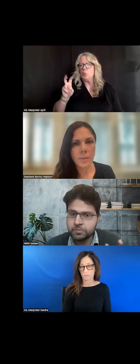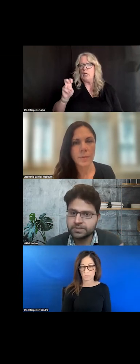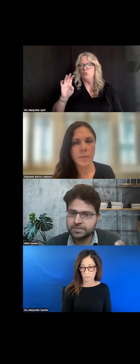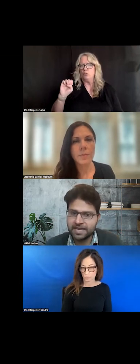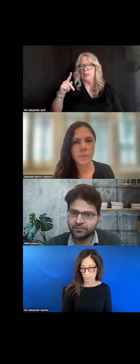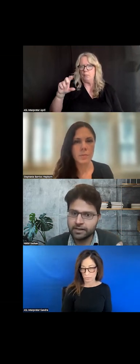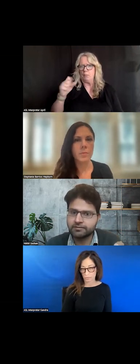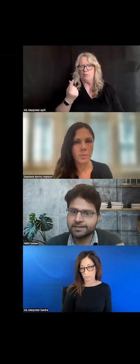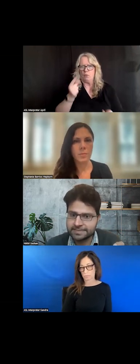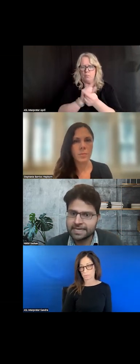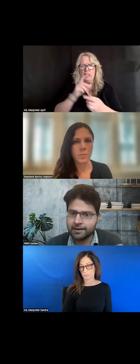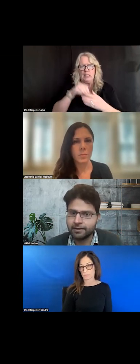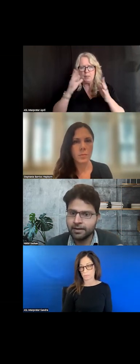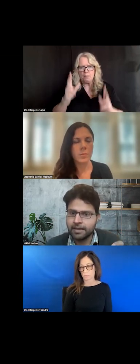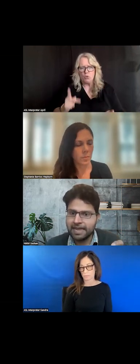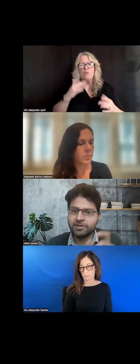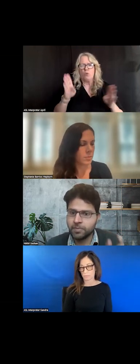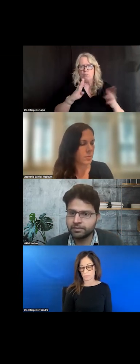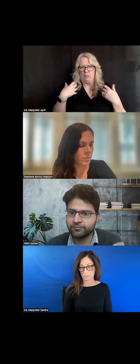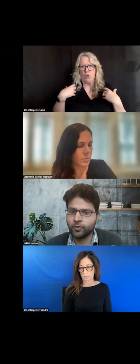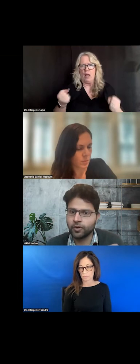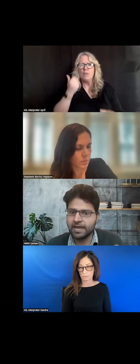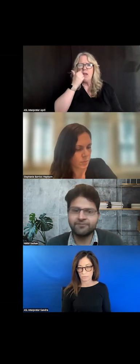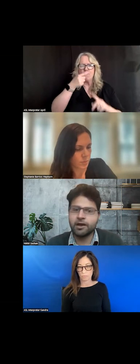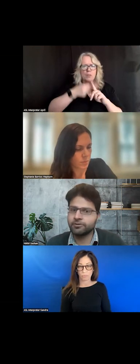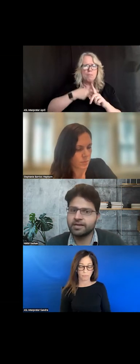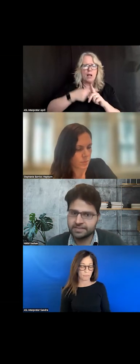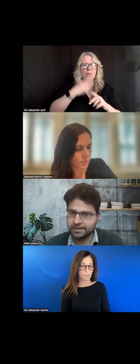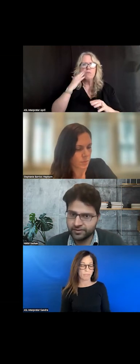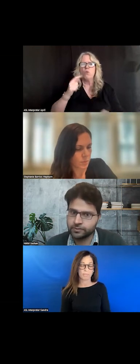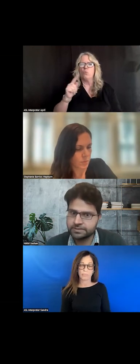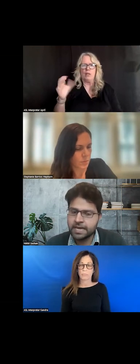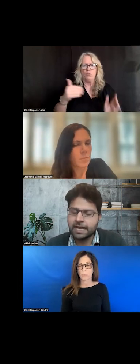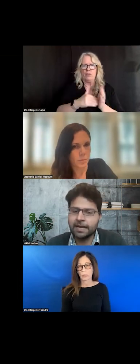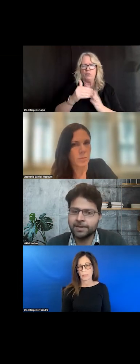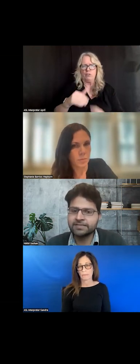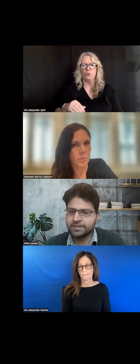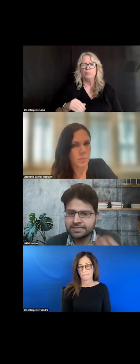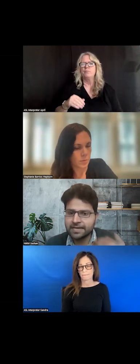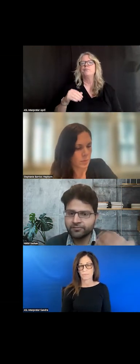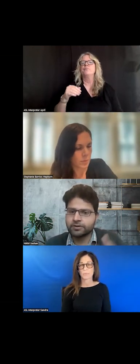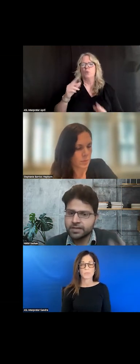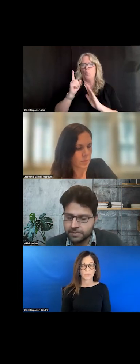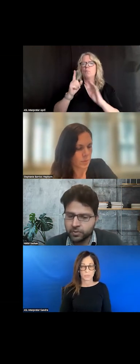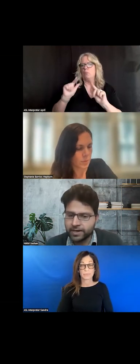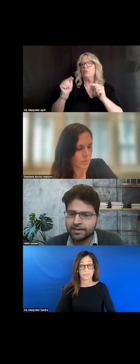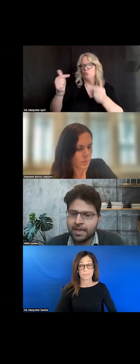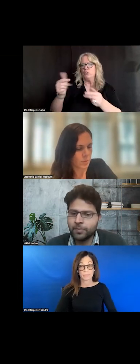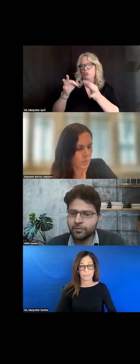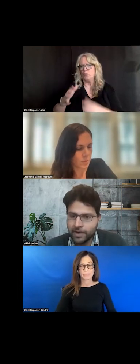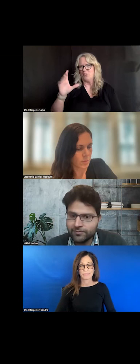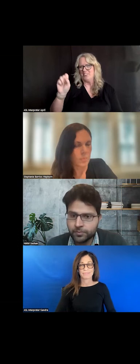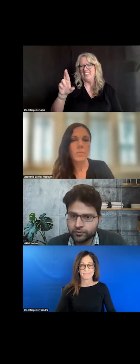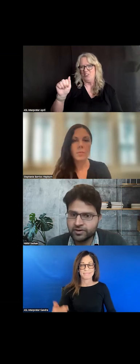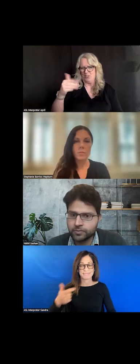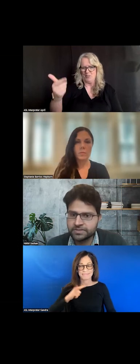needing in-person behavioral health crisis care every month for every 100,000 individuals. And so this is kind of our starting point. But